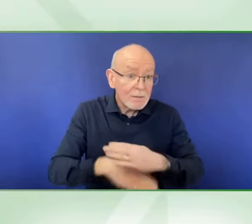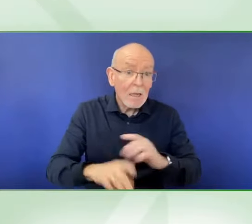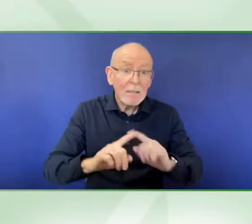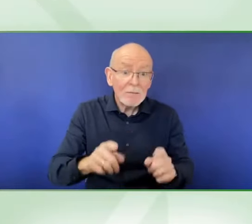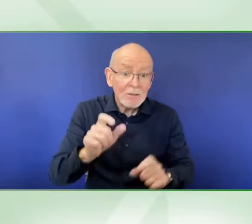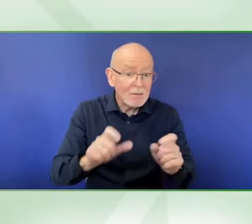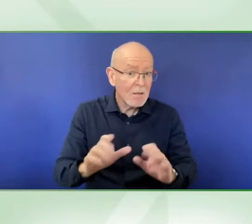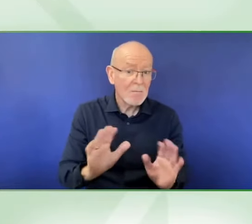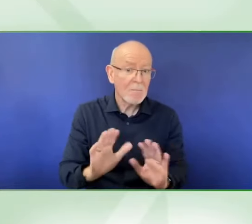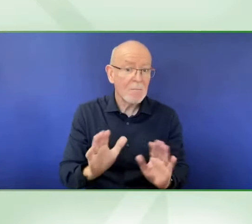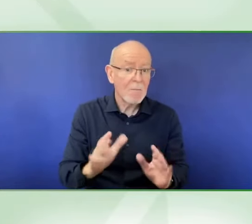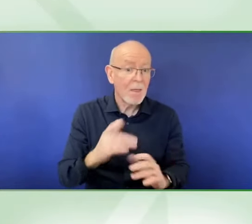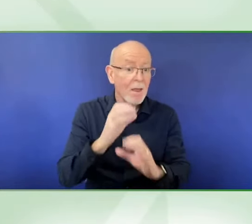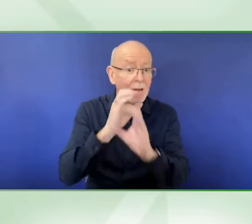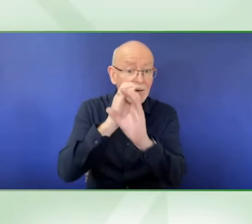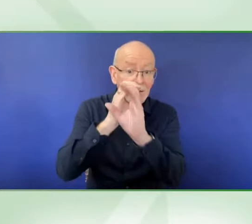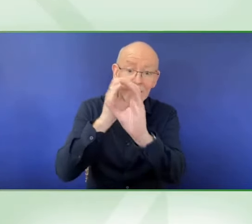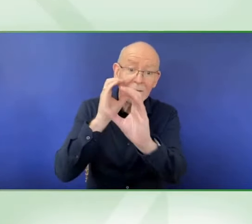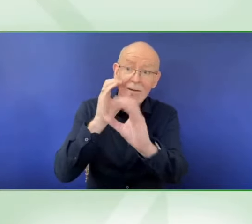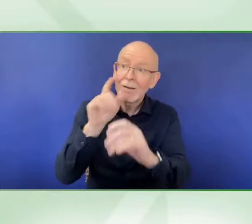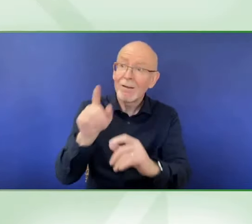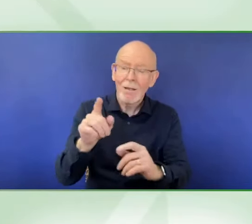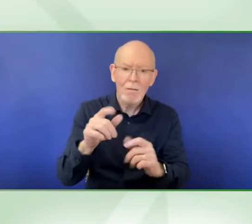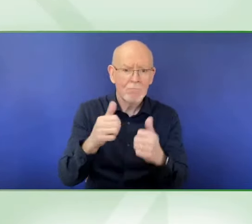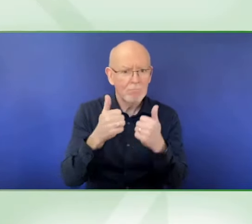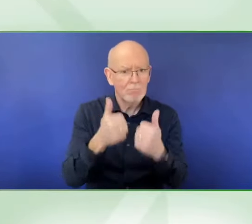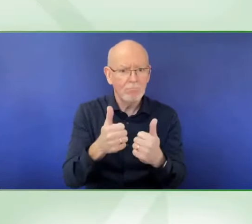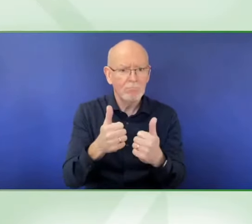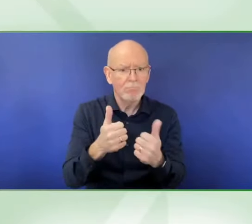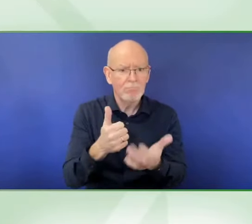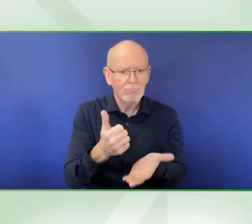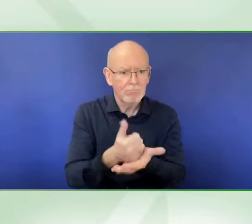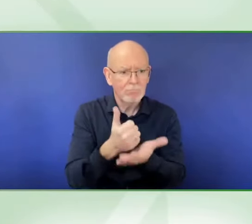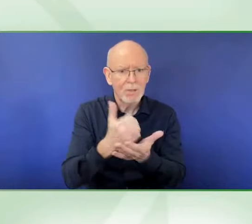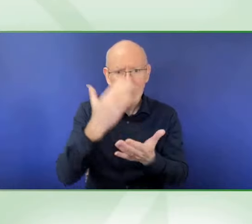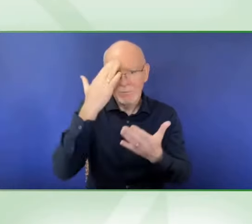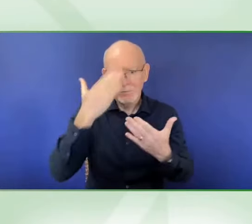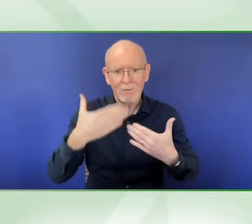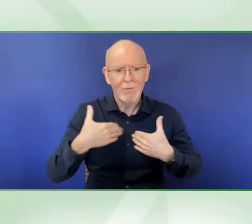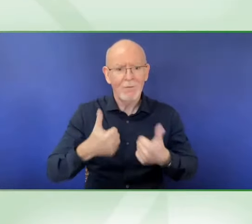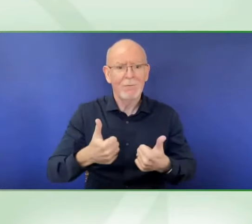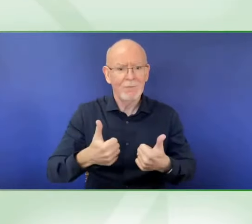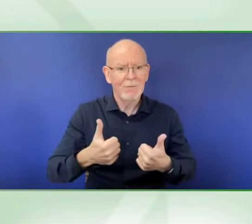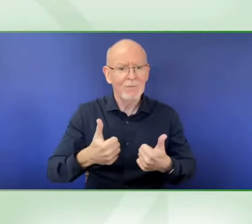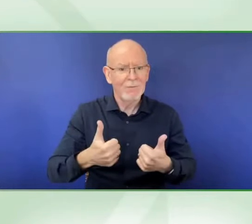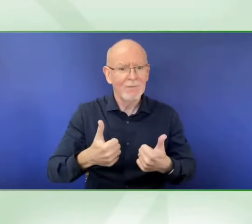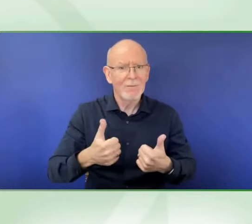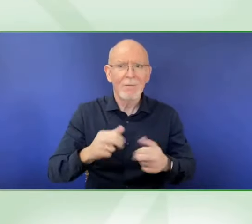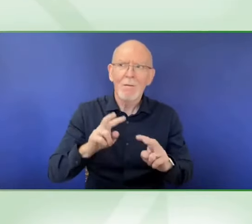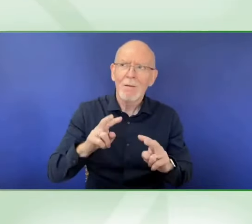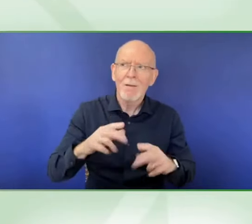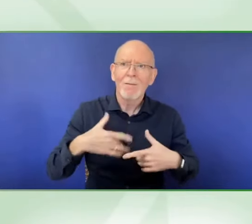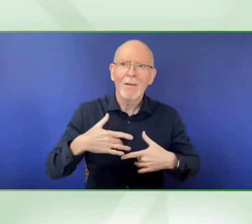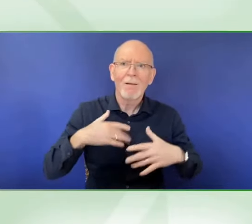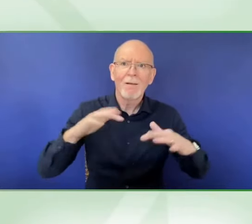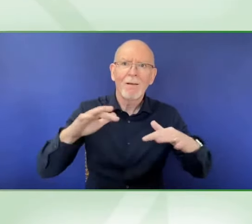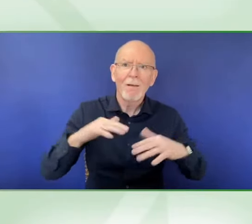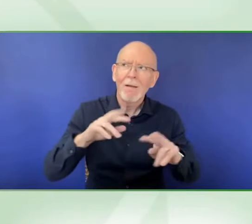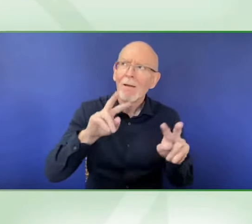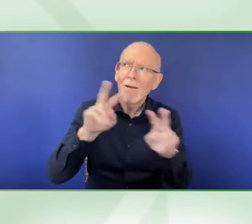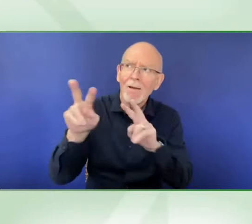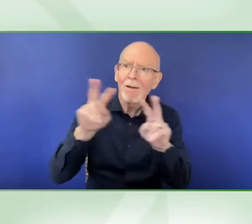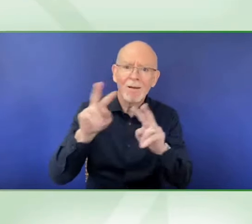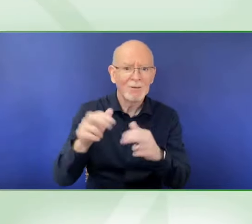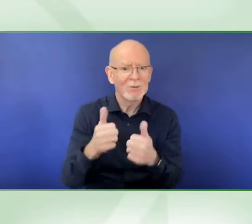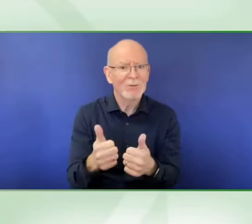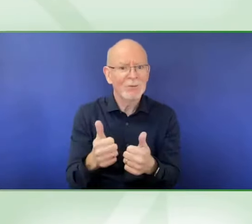natural disasters. So whenever you open your window in the morning, you feel the sun. Whenever there's an eclipse and